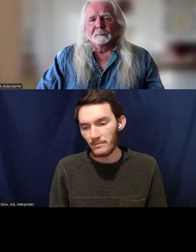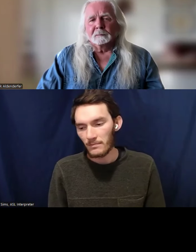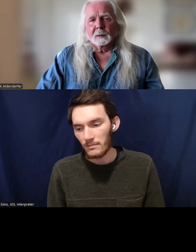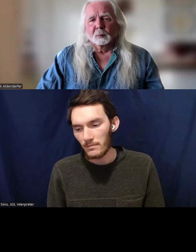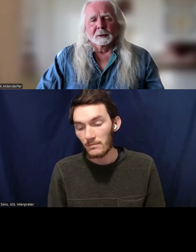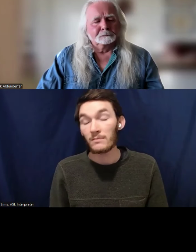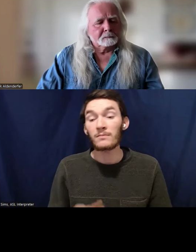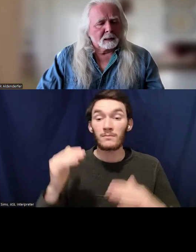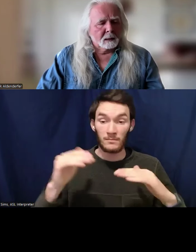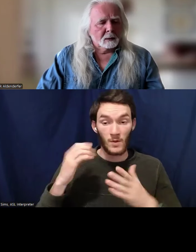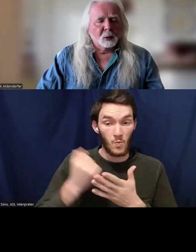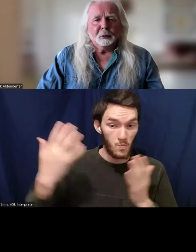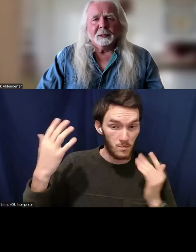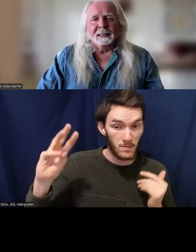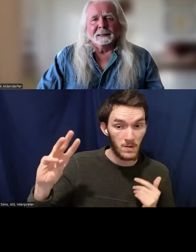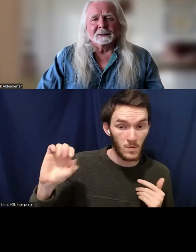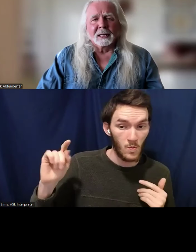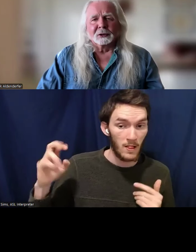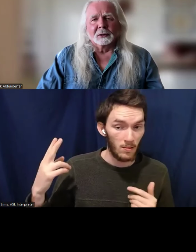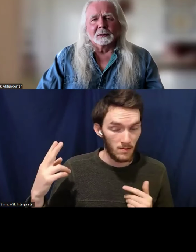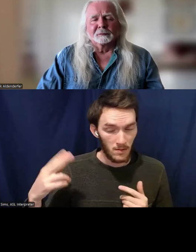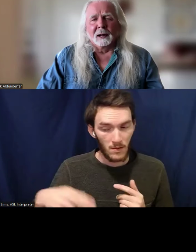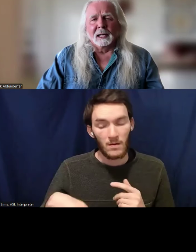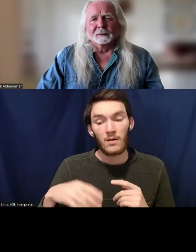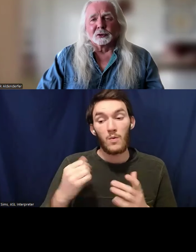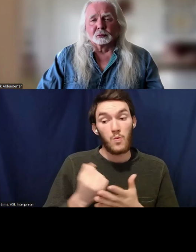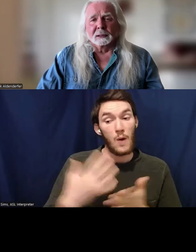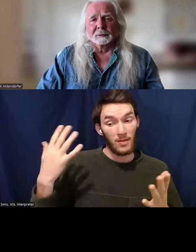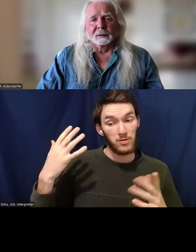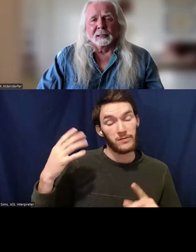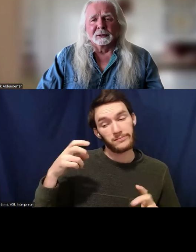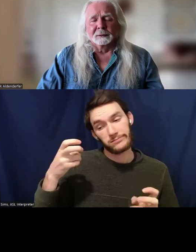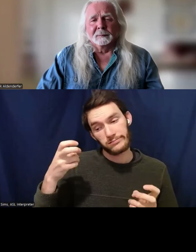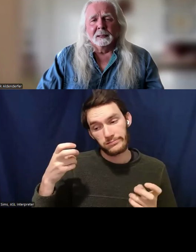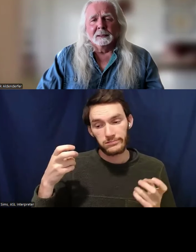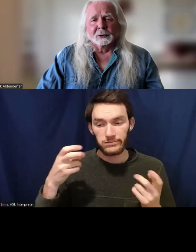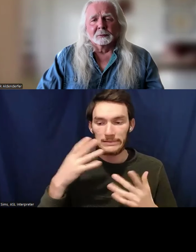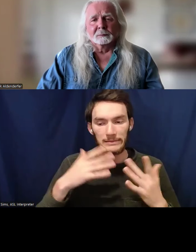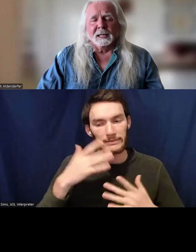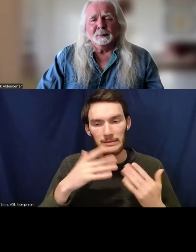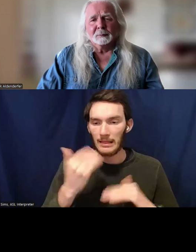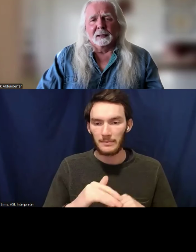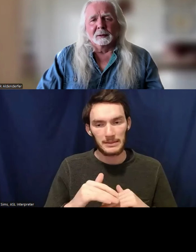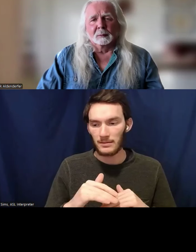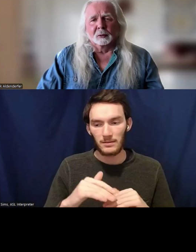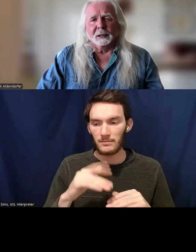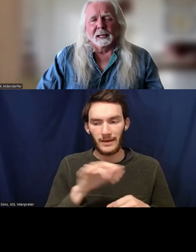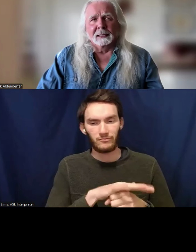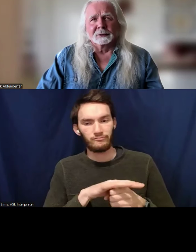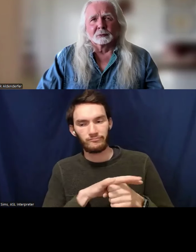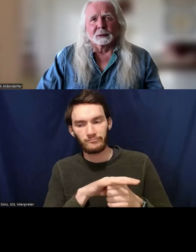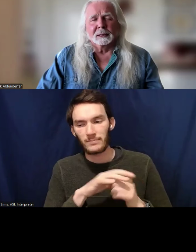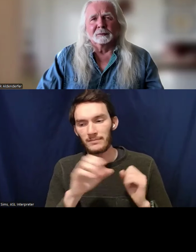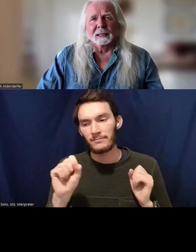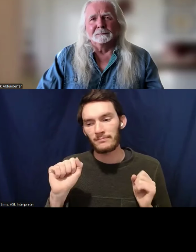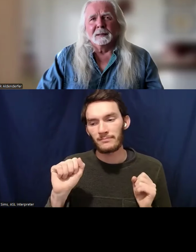Wealth. Well, wealth in Samdzong 5 is relatively limited. So keep in mind that what we're looking at is